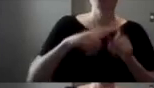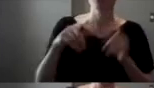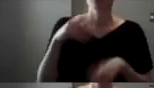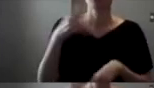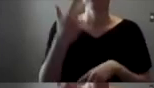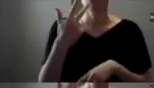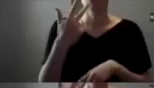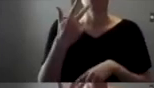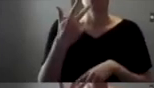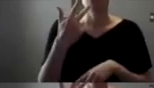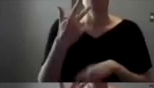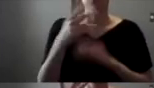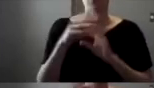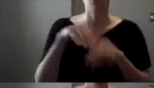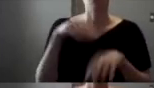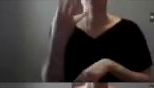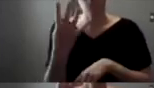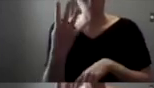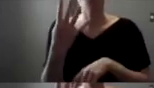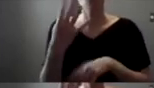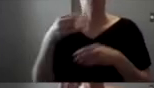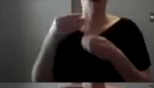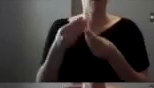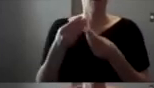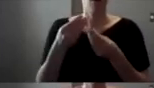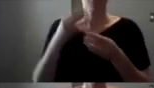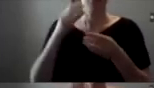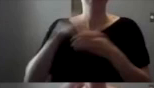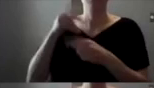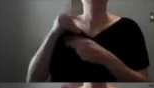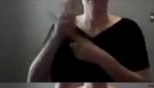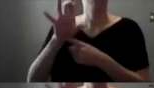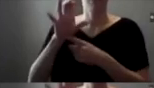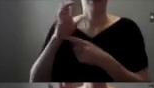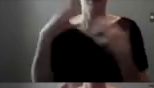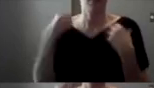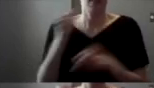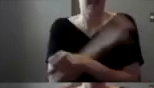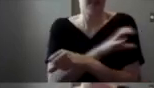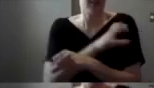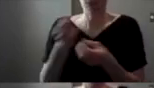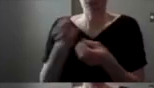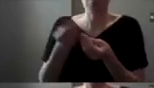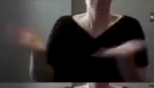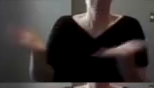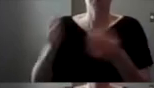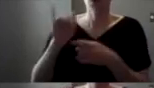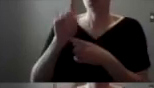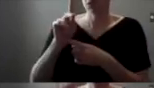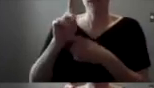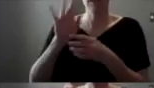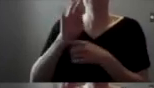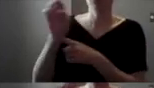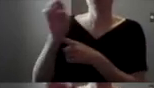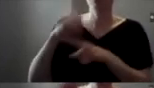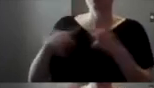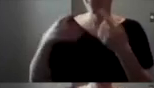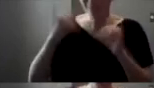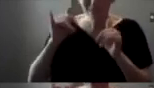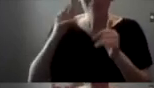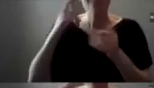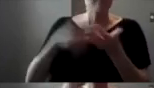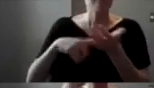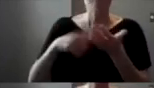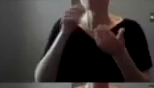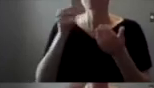IUD is available free of charge in the public sector, you still find difficulties in women accessing it. In terms